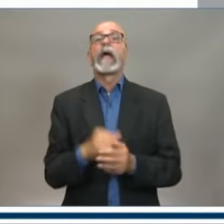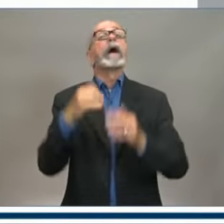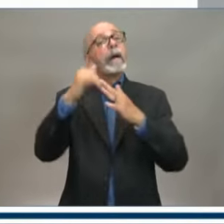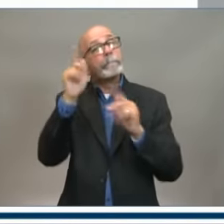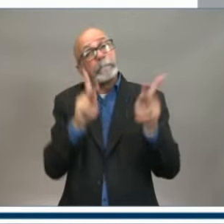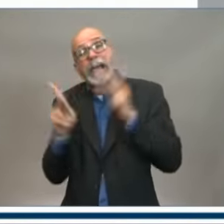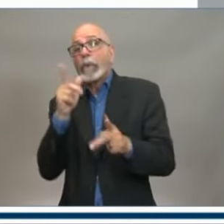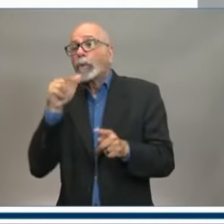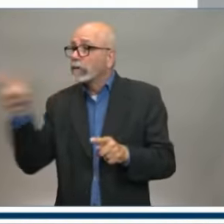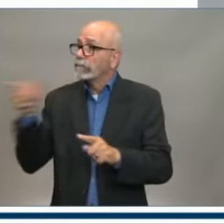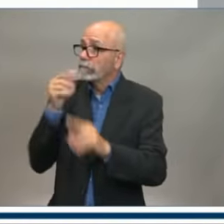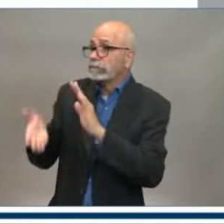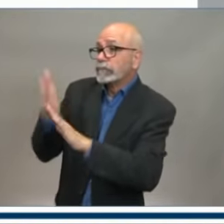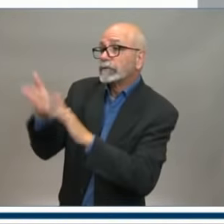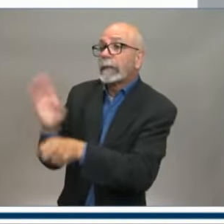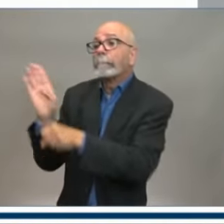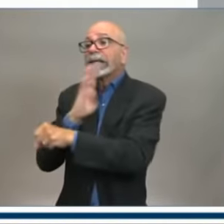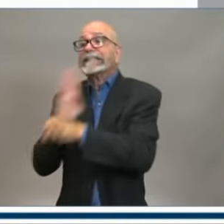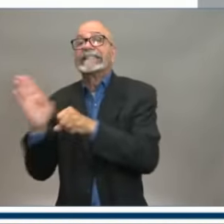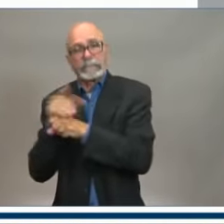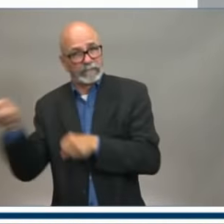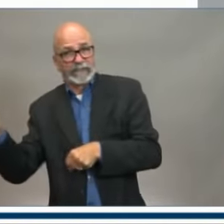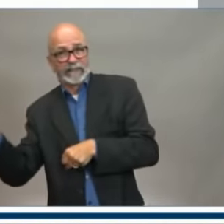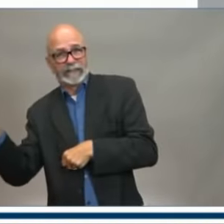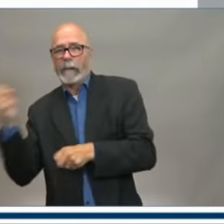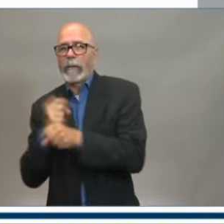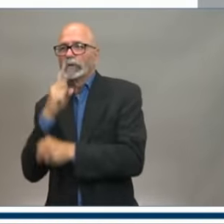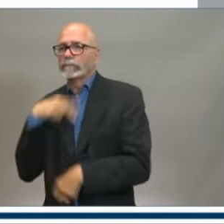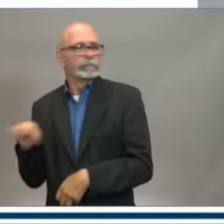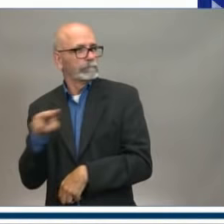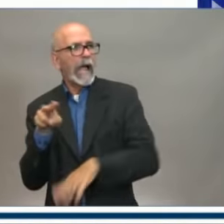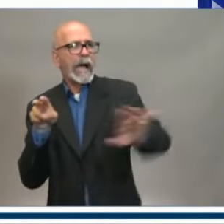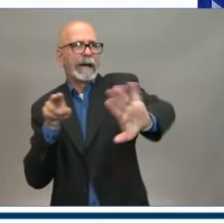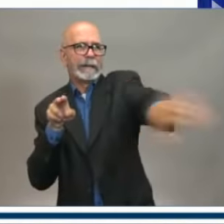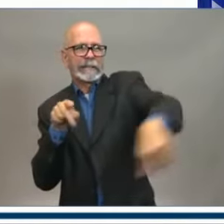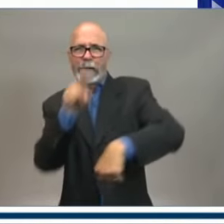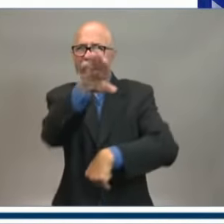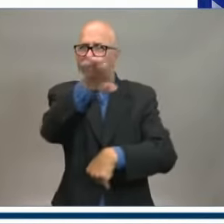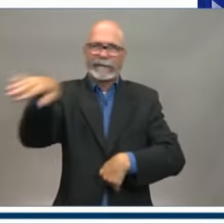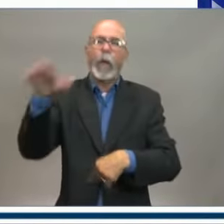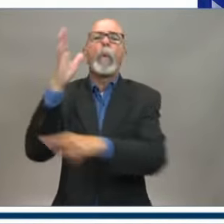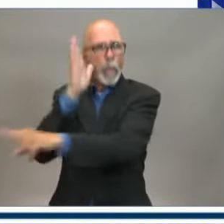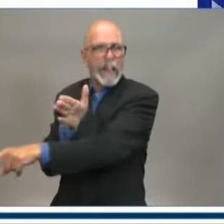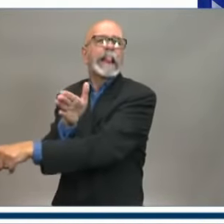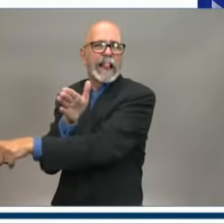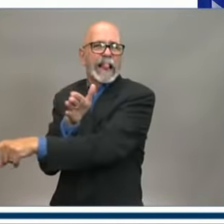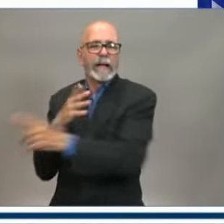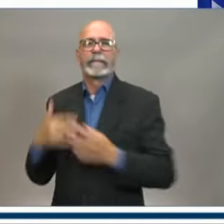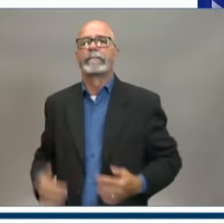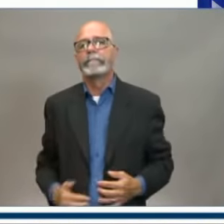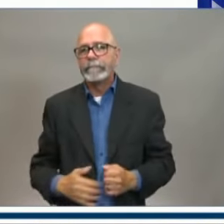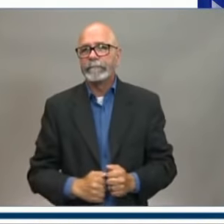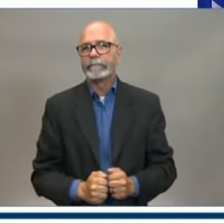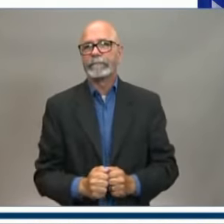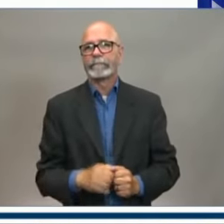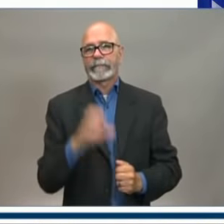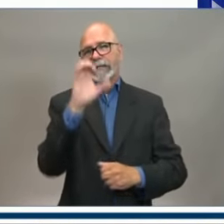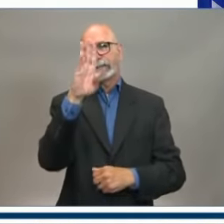various settings working together to maintain safety. Next question will go to Preston Mulligan with CBC.